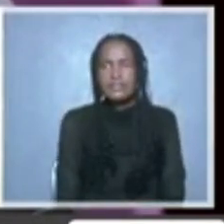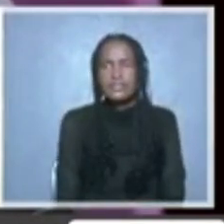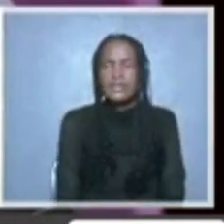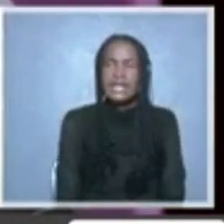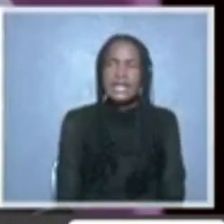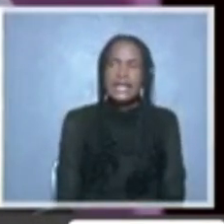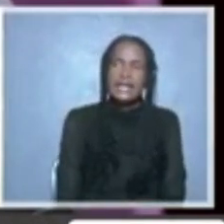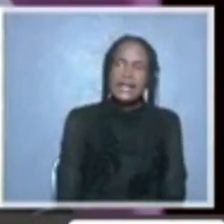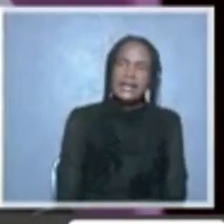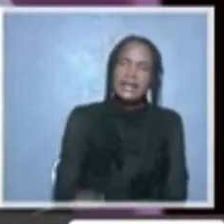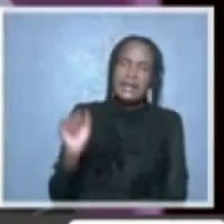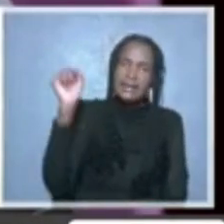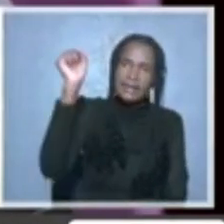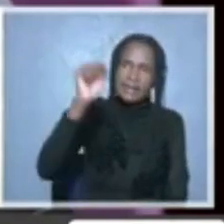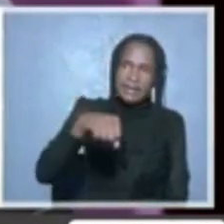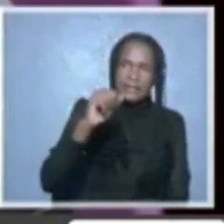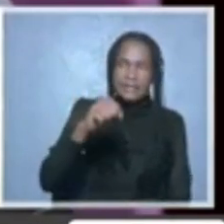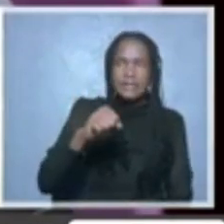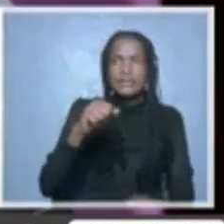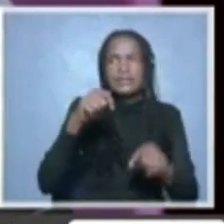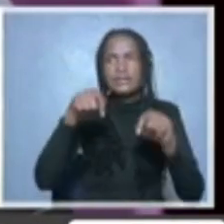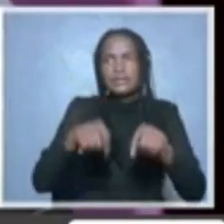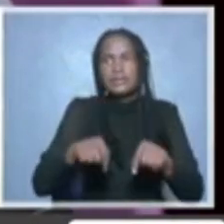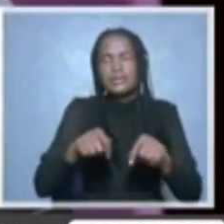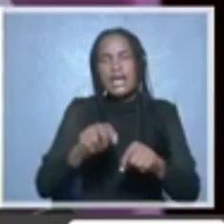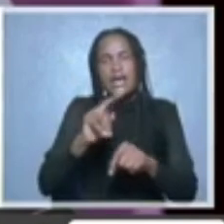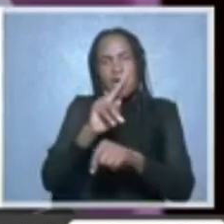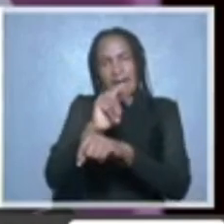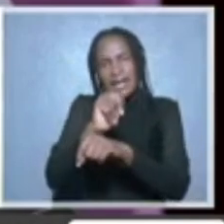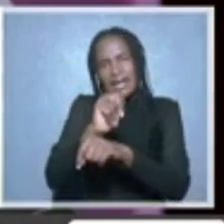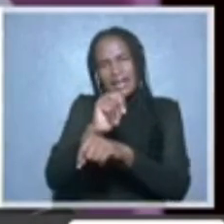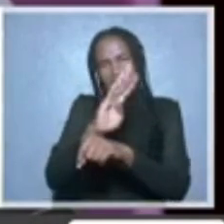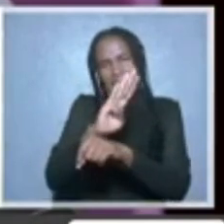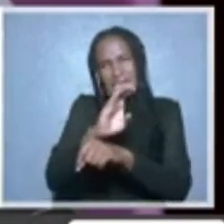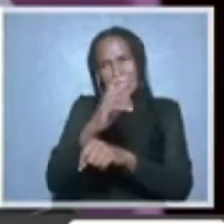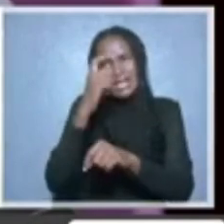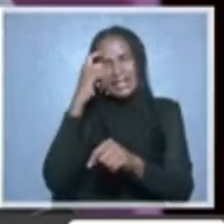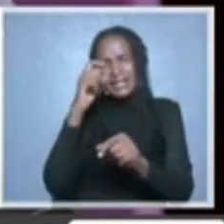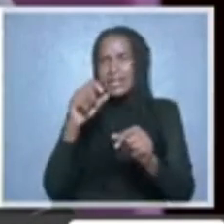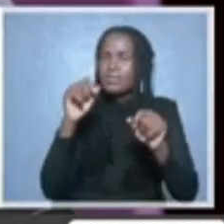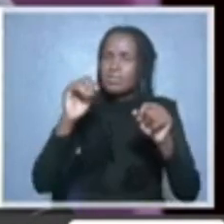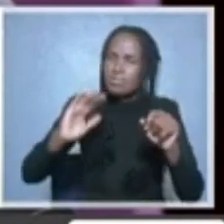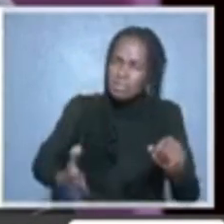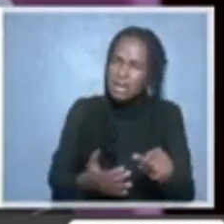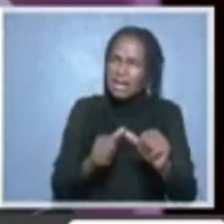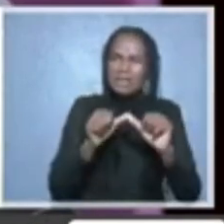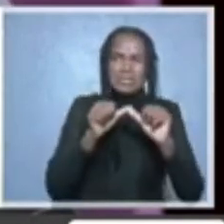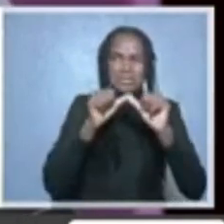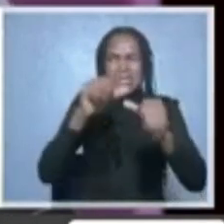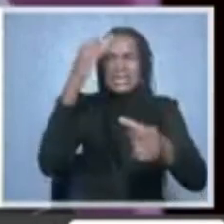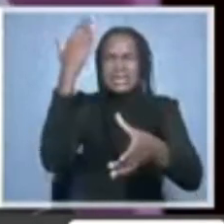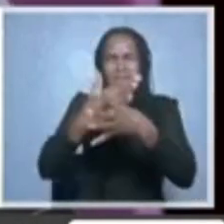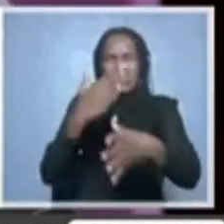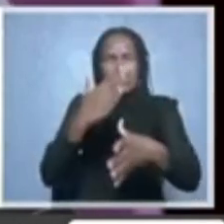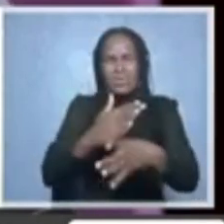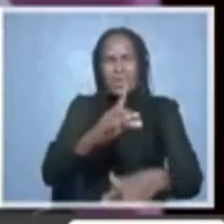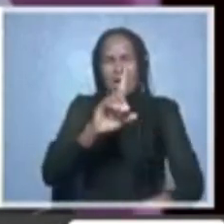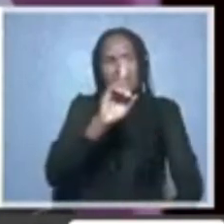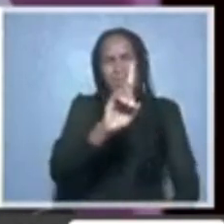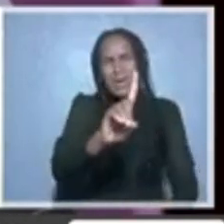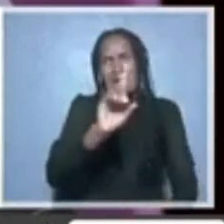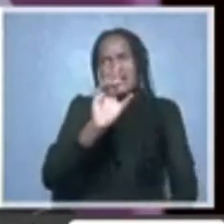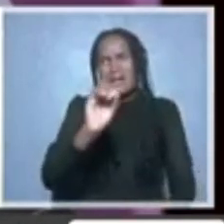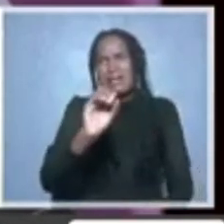is the trend as a national broadcaster that I believe we should be keeping. And you would have seen also from a television perspective,